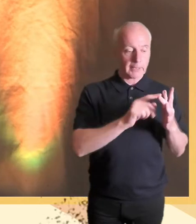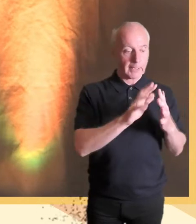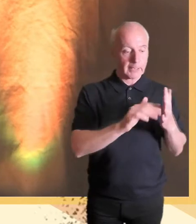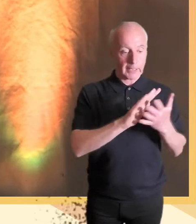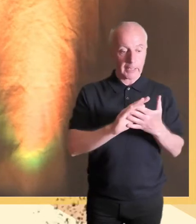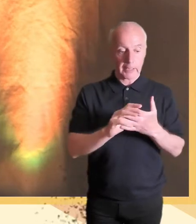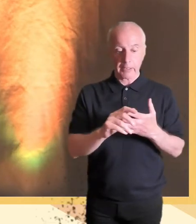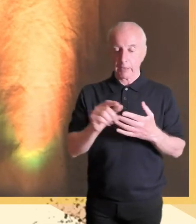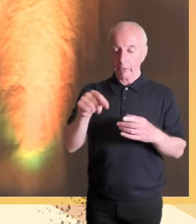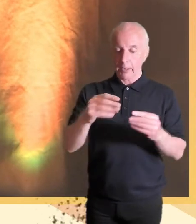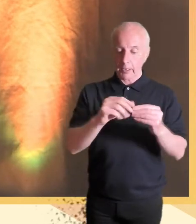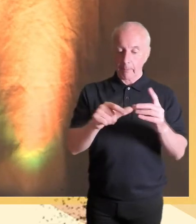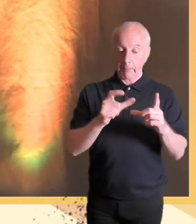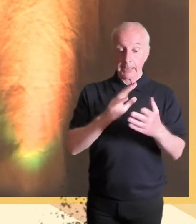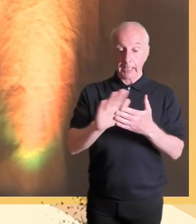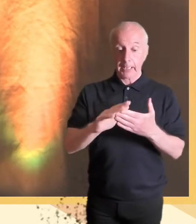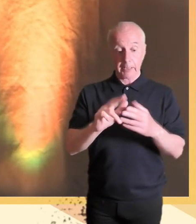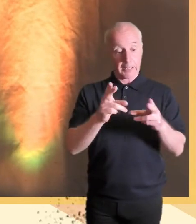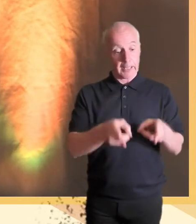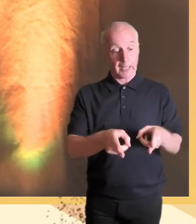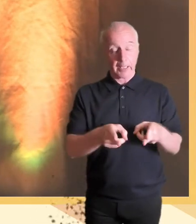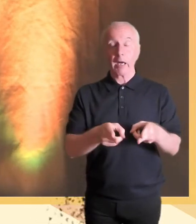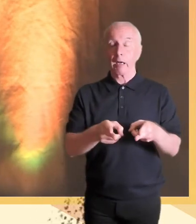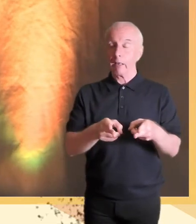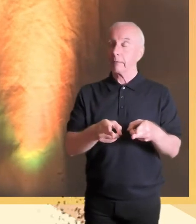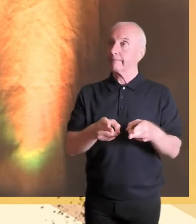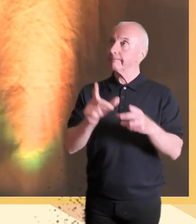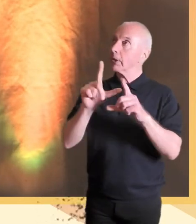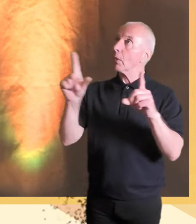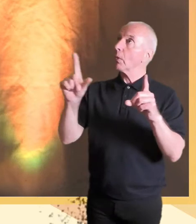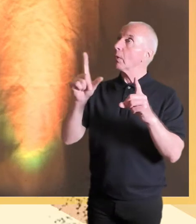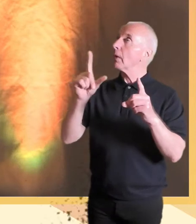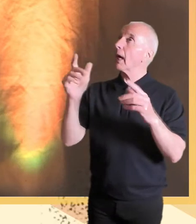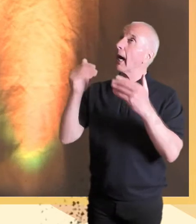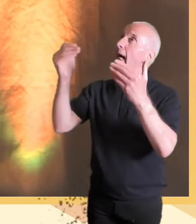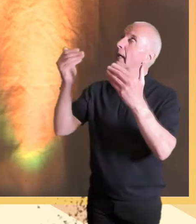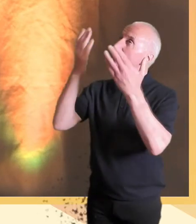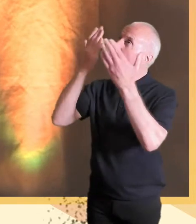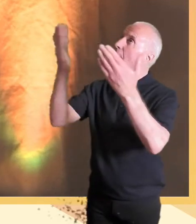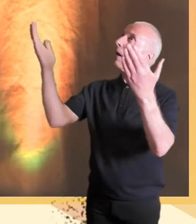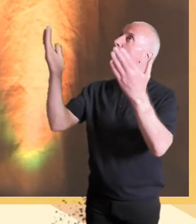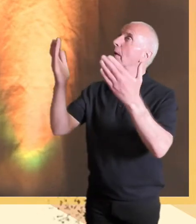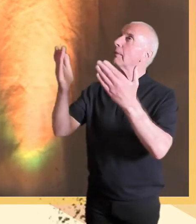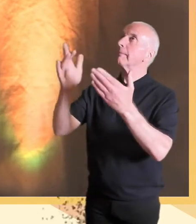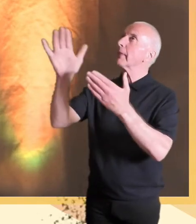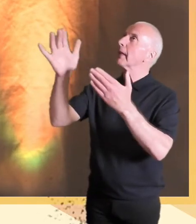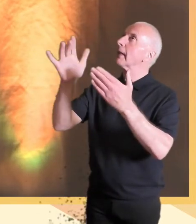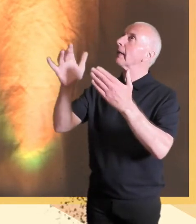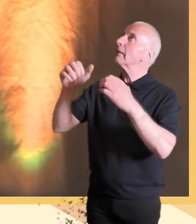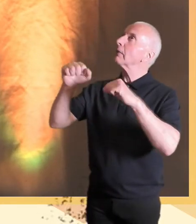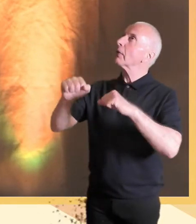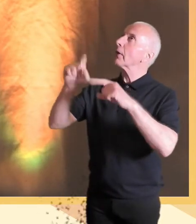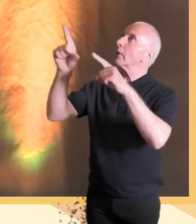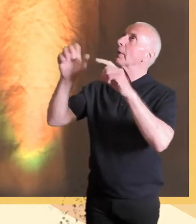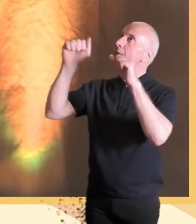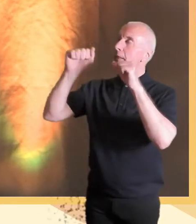that King Uzziah died, I saw the Lord high and exalted, seating on a throne, and the train of his